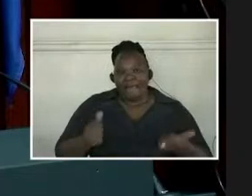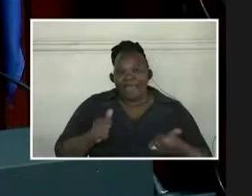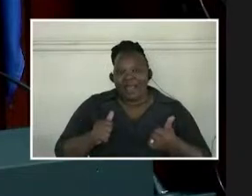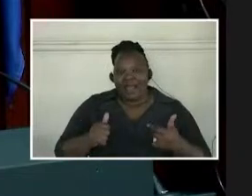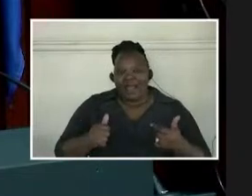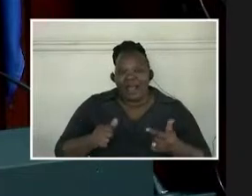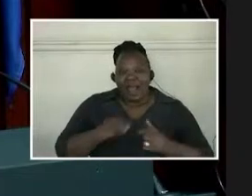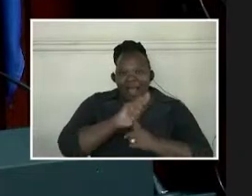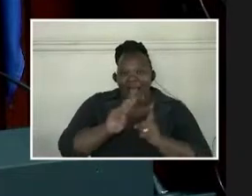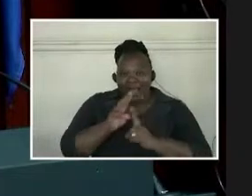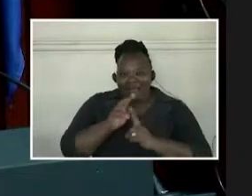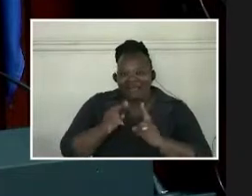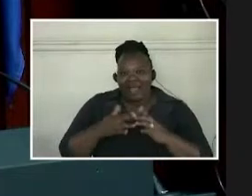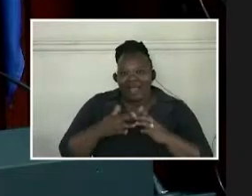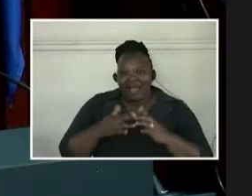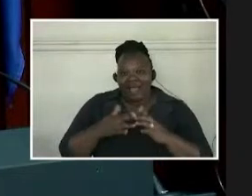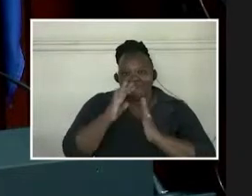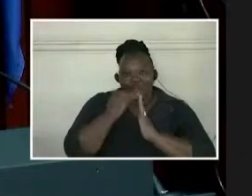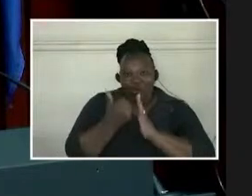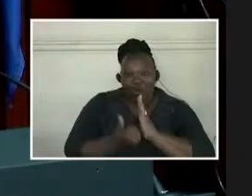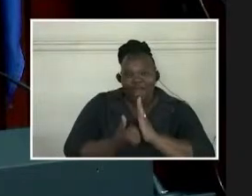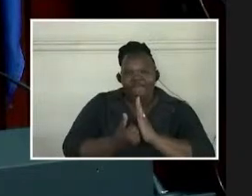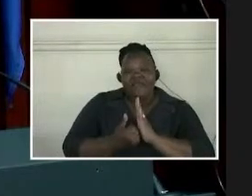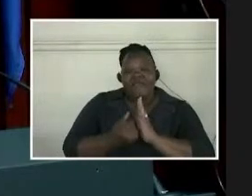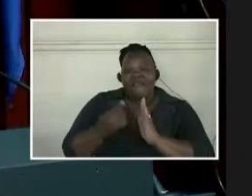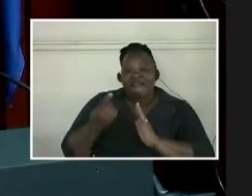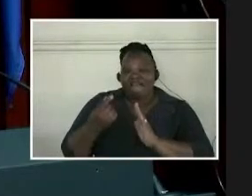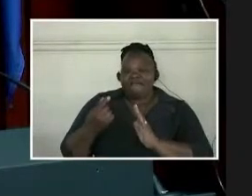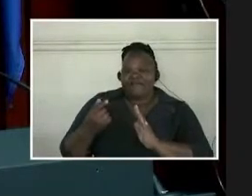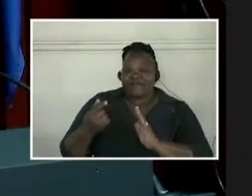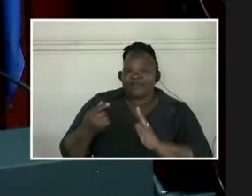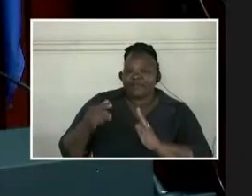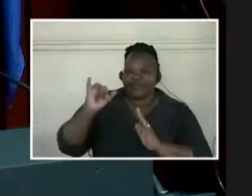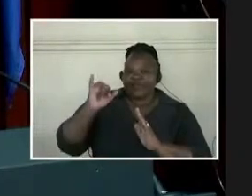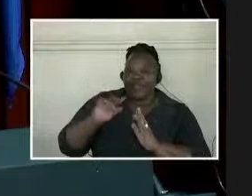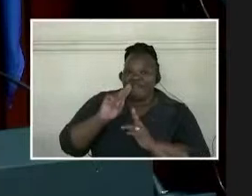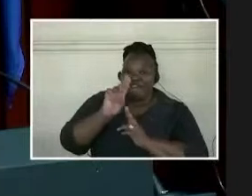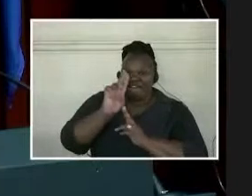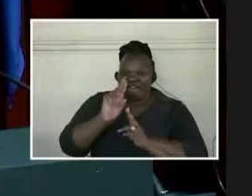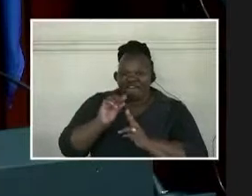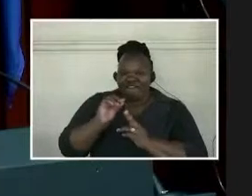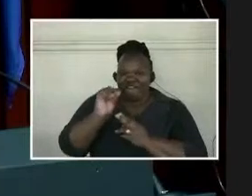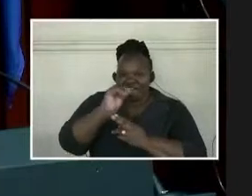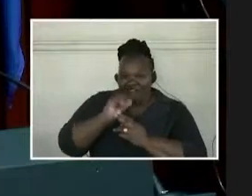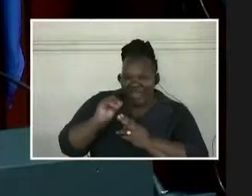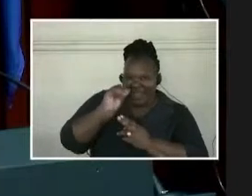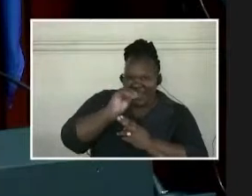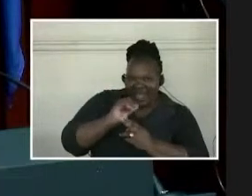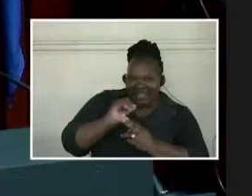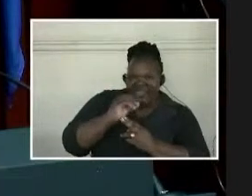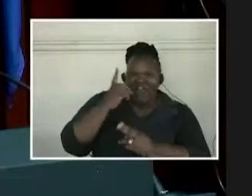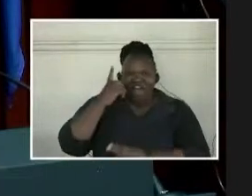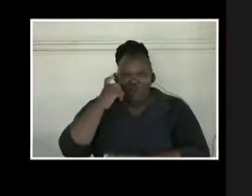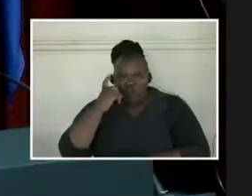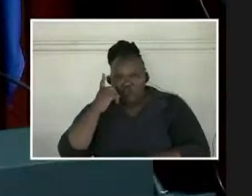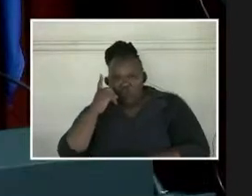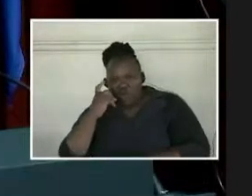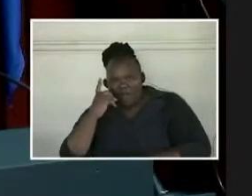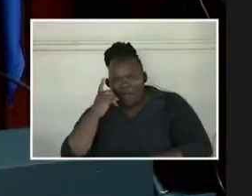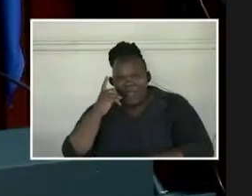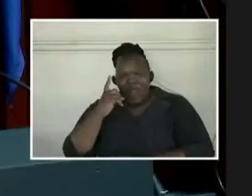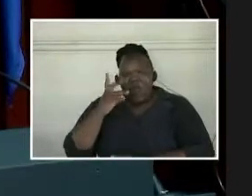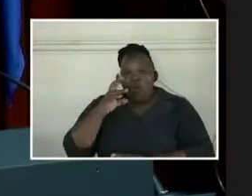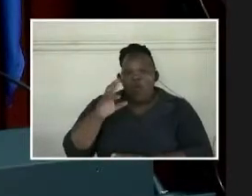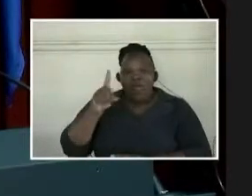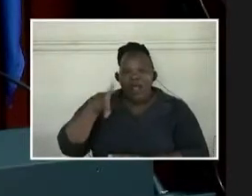expanded to craft fine arts and photography with the department partnering with the pavilion